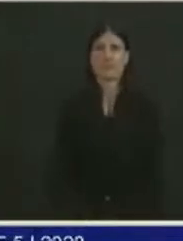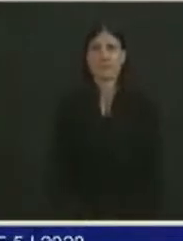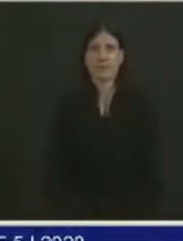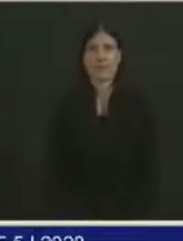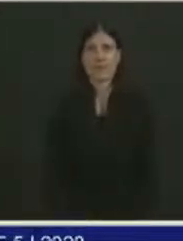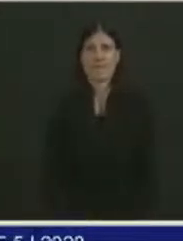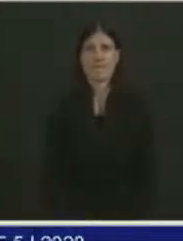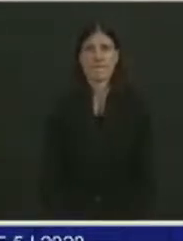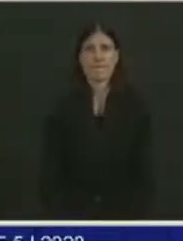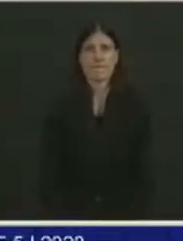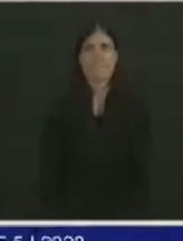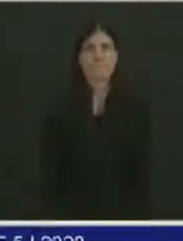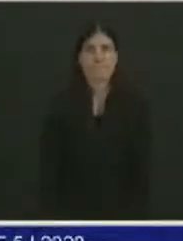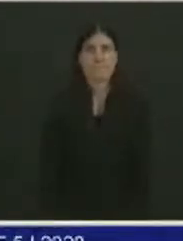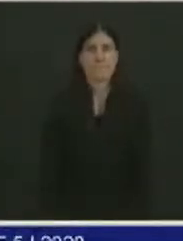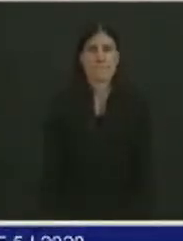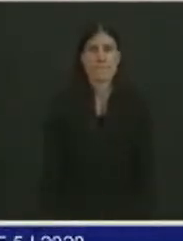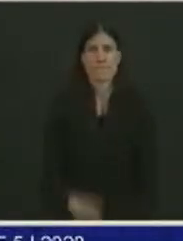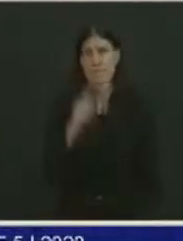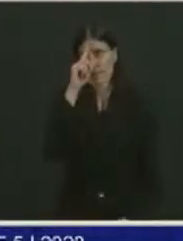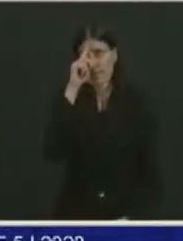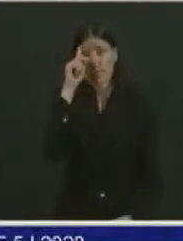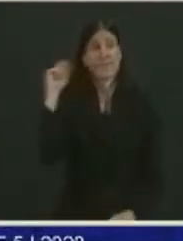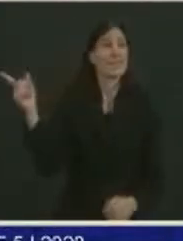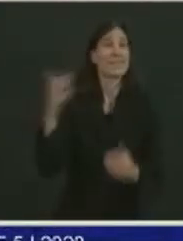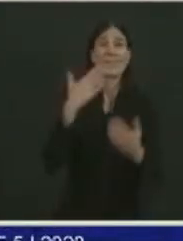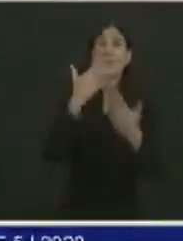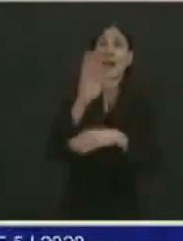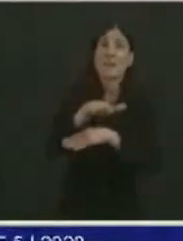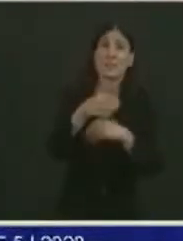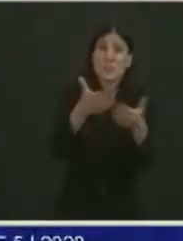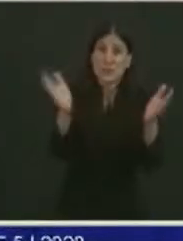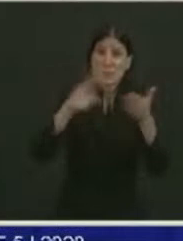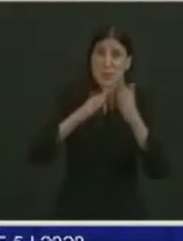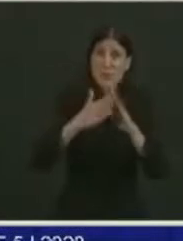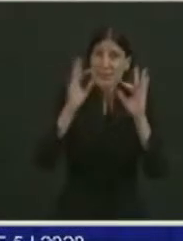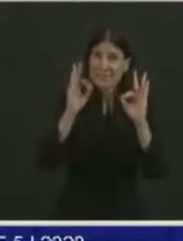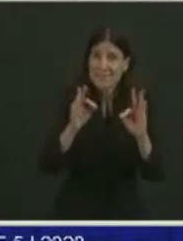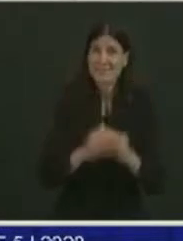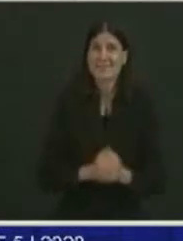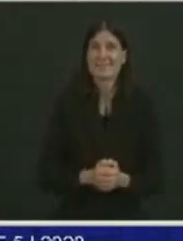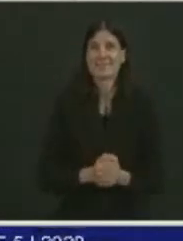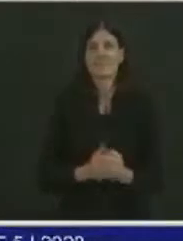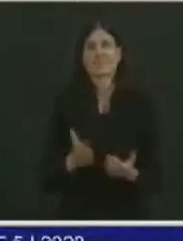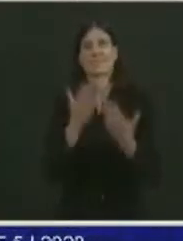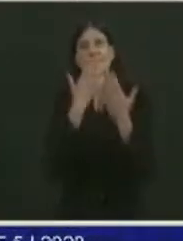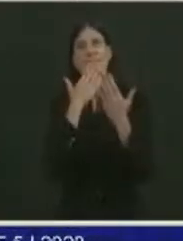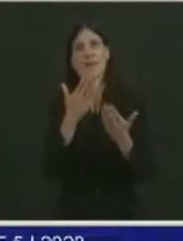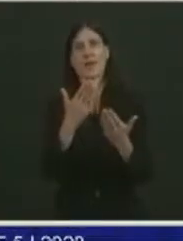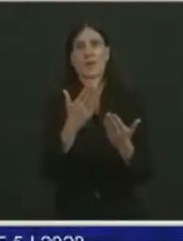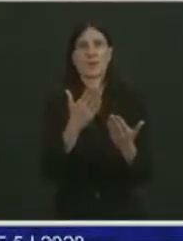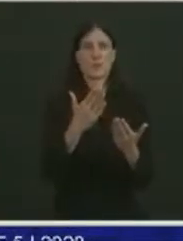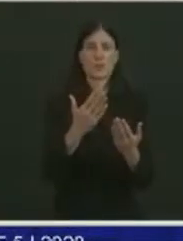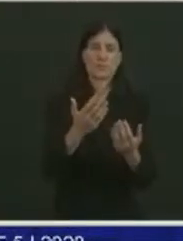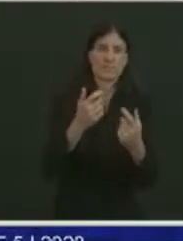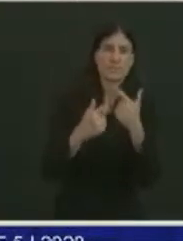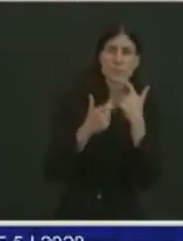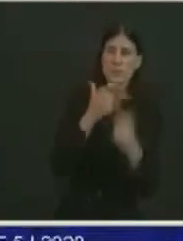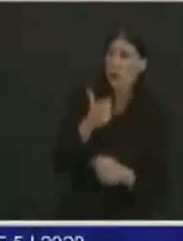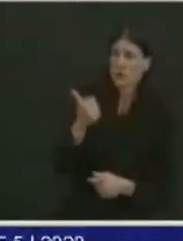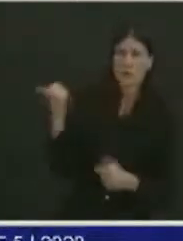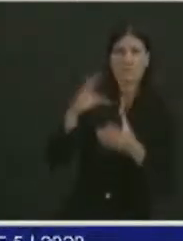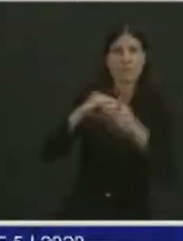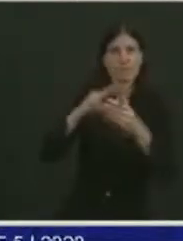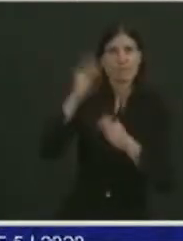Thank you, Governor. Good afternoon, everyone. Thank you all for being with us once again. As the Governor said,